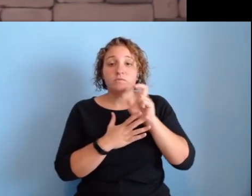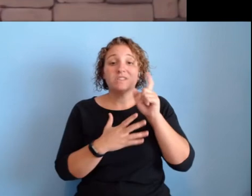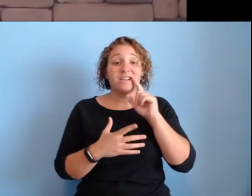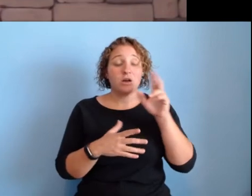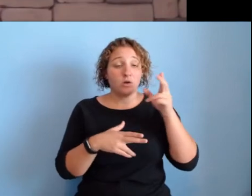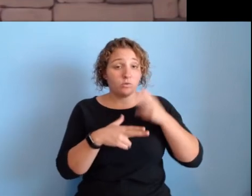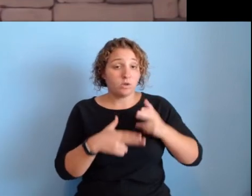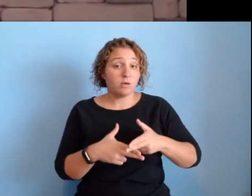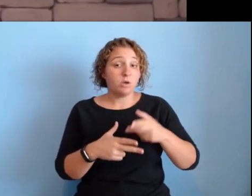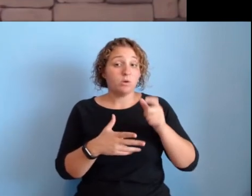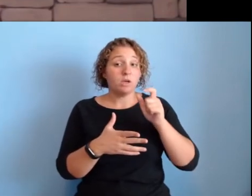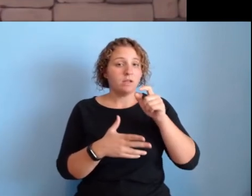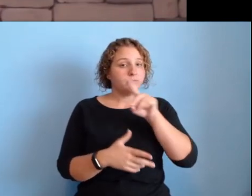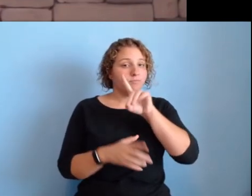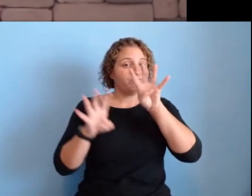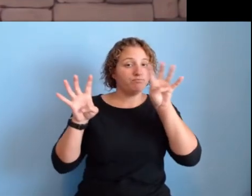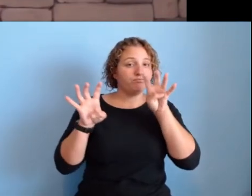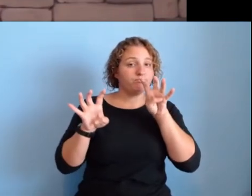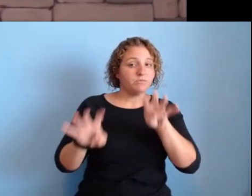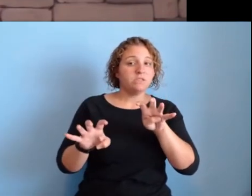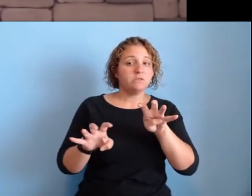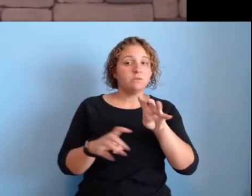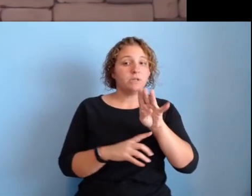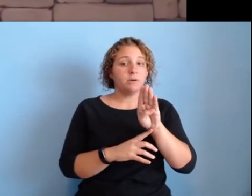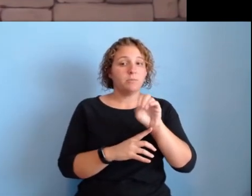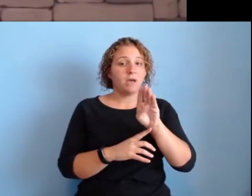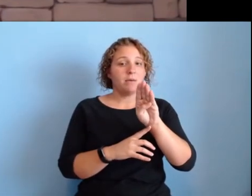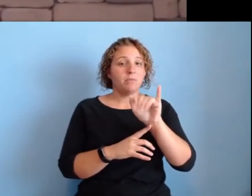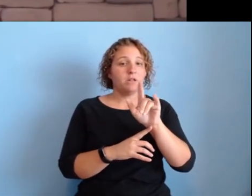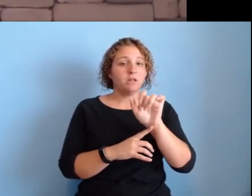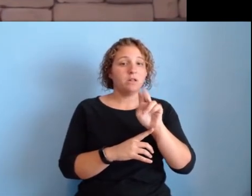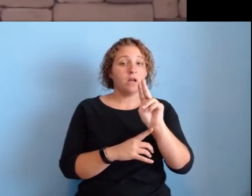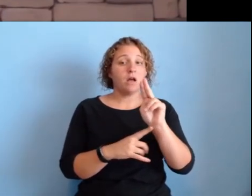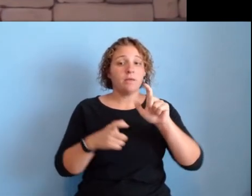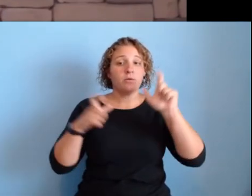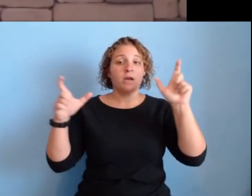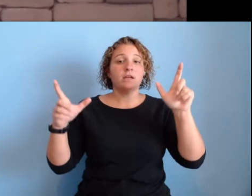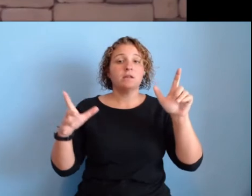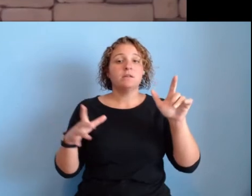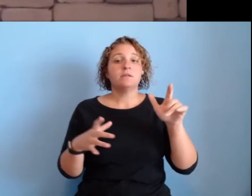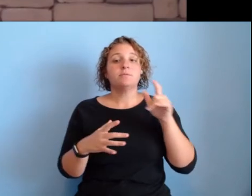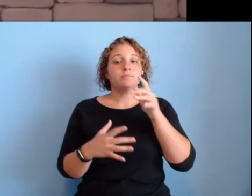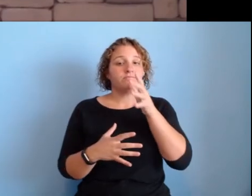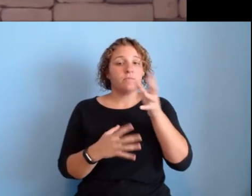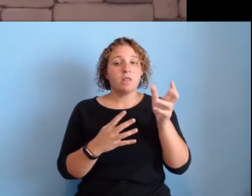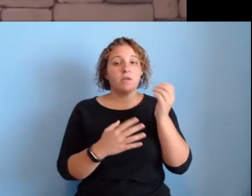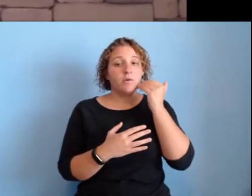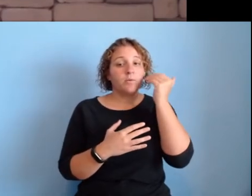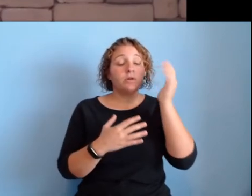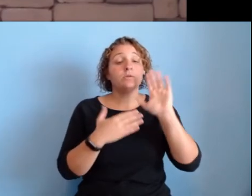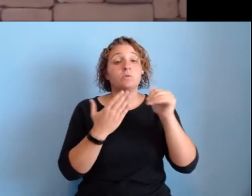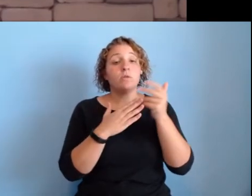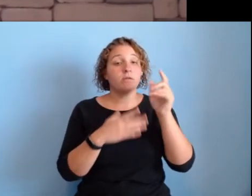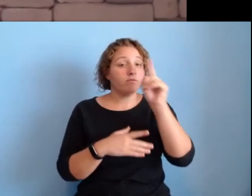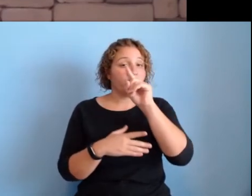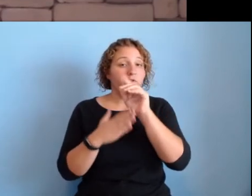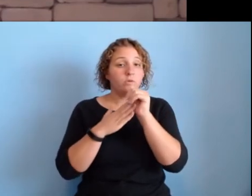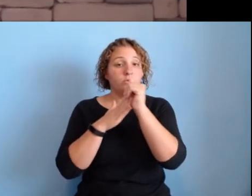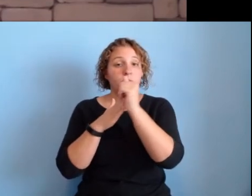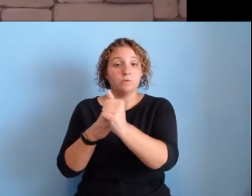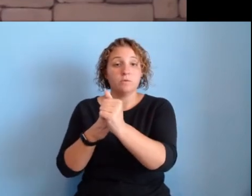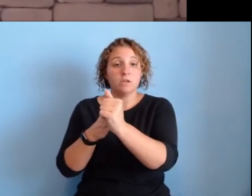the Great, the mother of harlots, and abominations of the earth. And again, this false system leading away from Jesus.